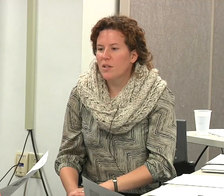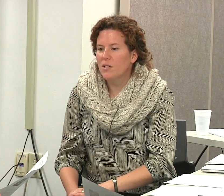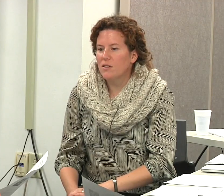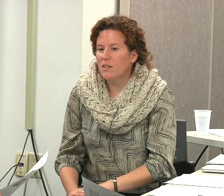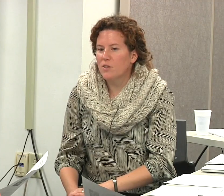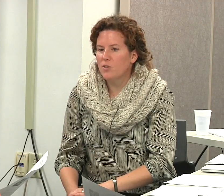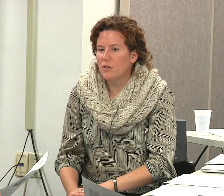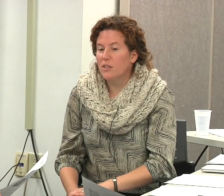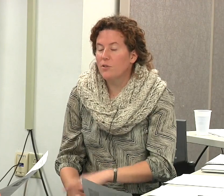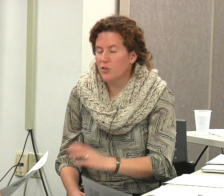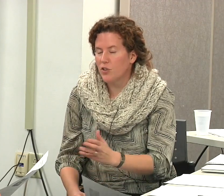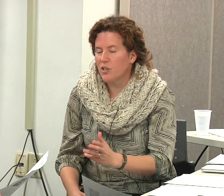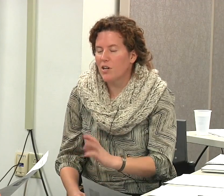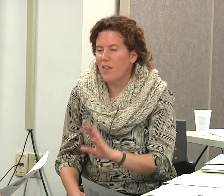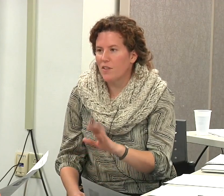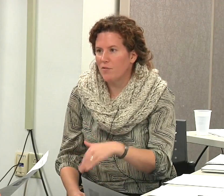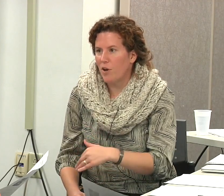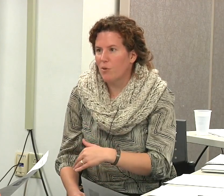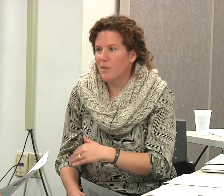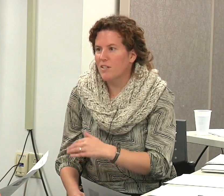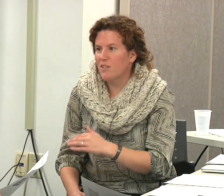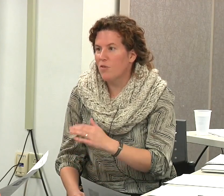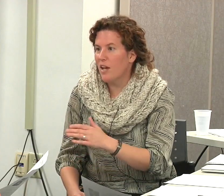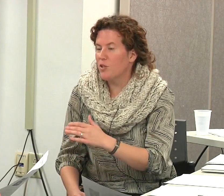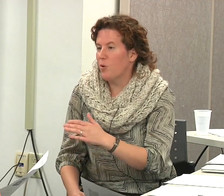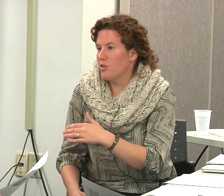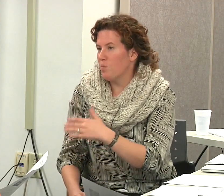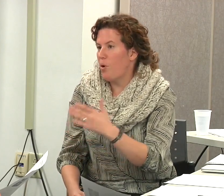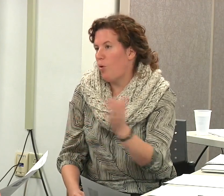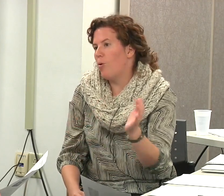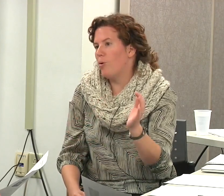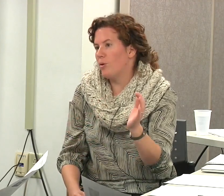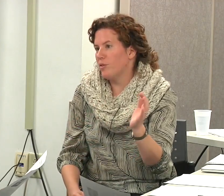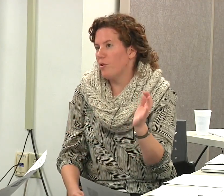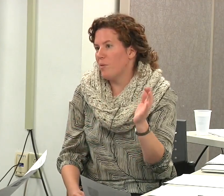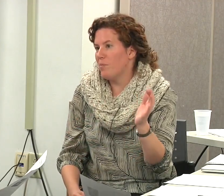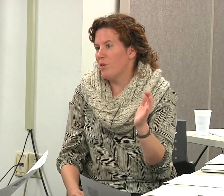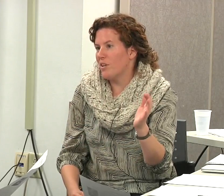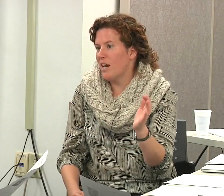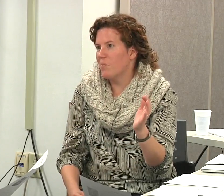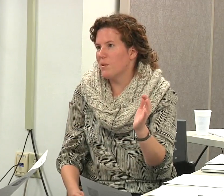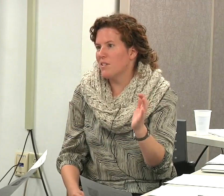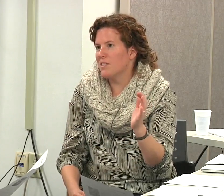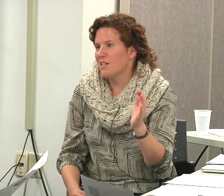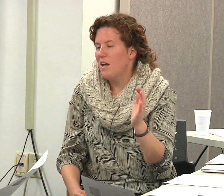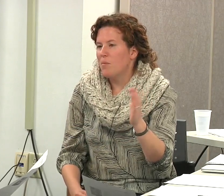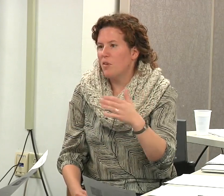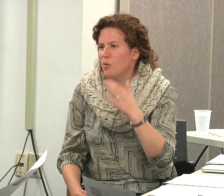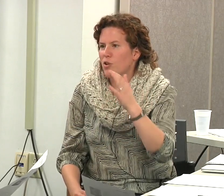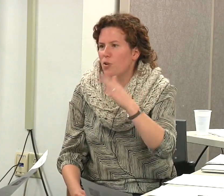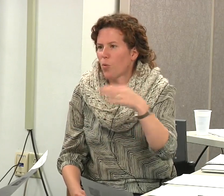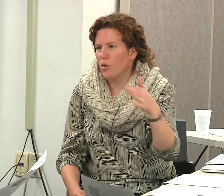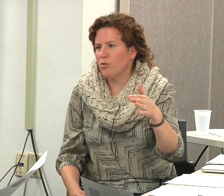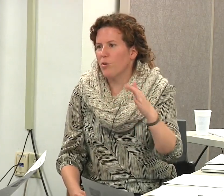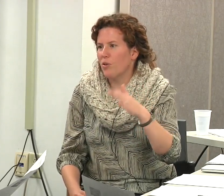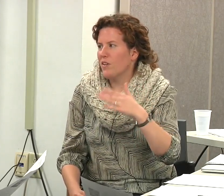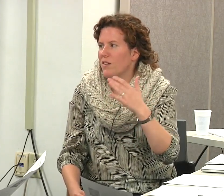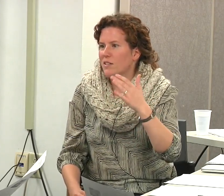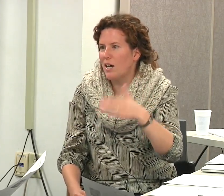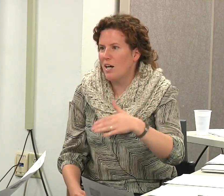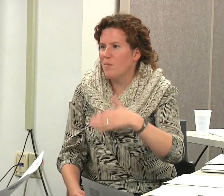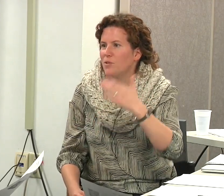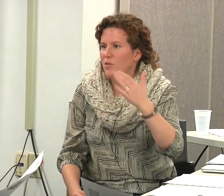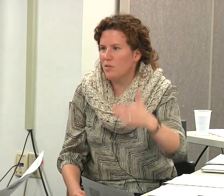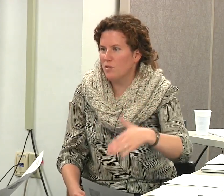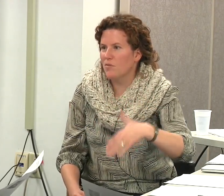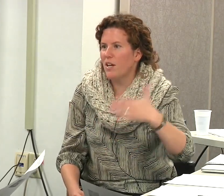is interested in doing literature and the environment, and so they actually wanted to poll, people on campus. But then they were trying to work through